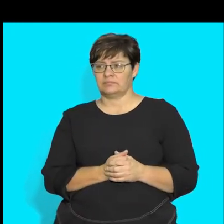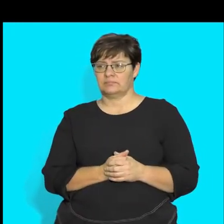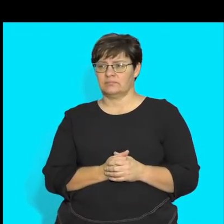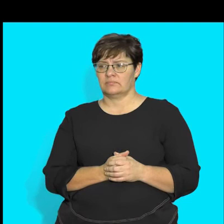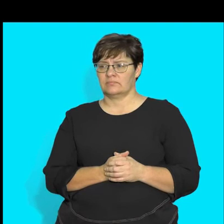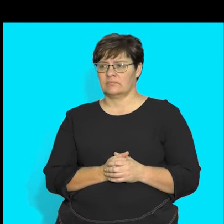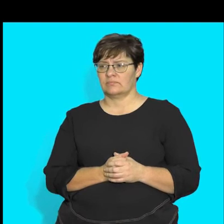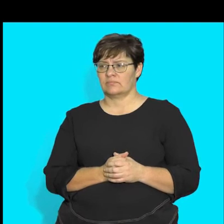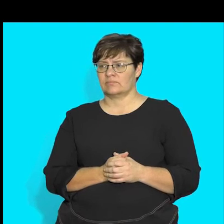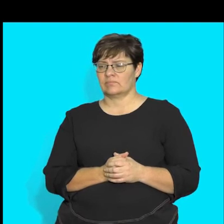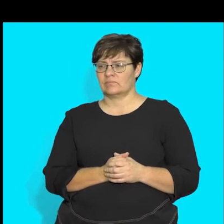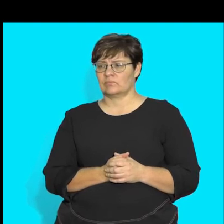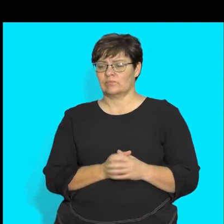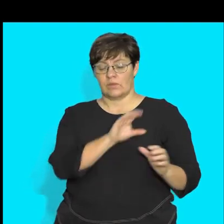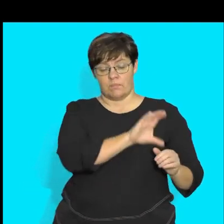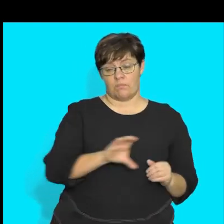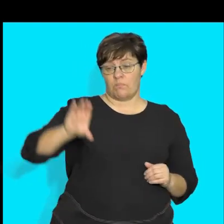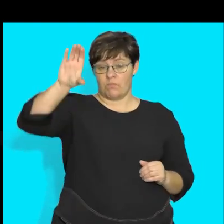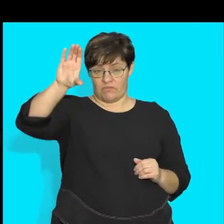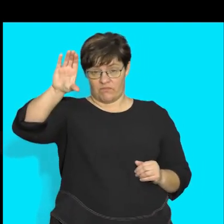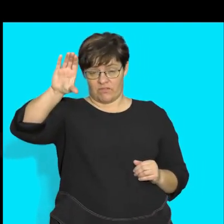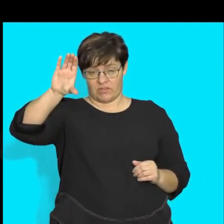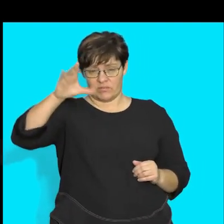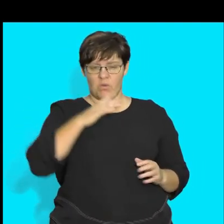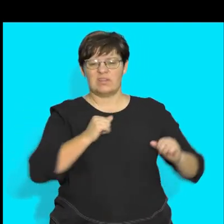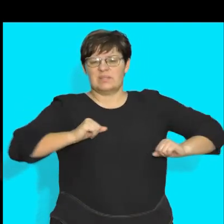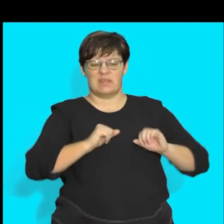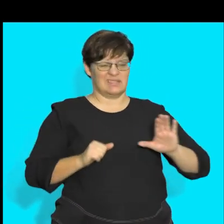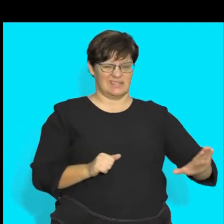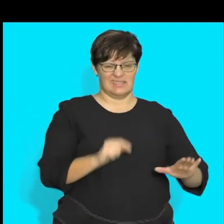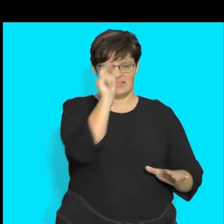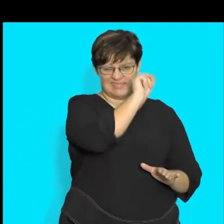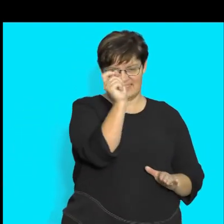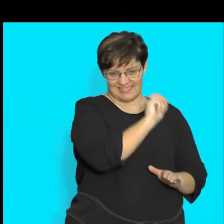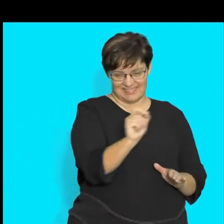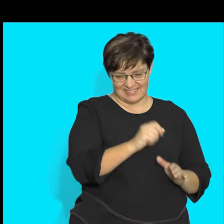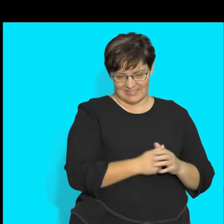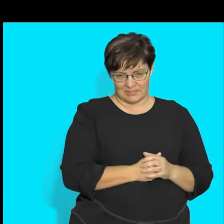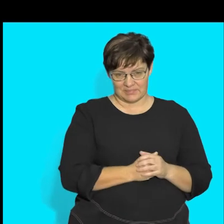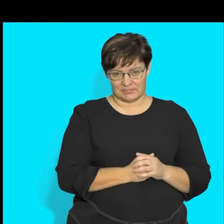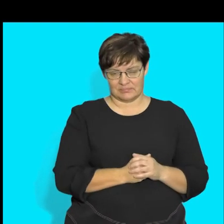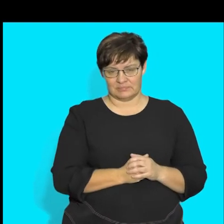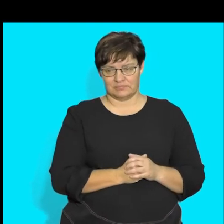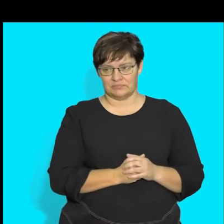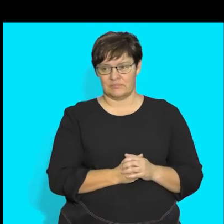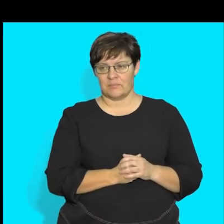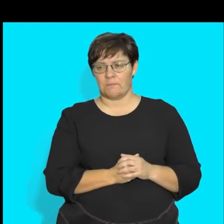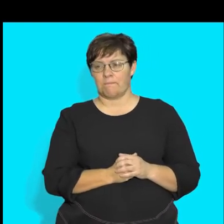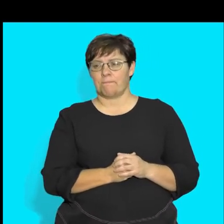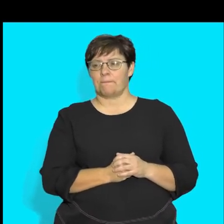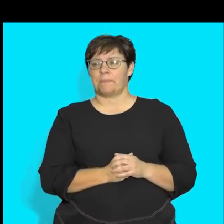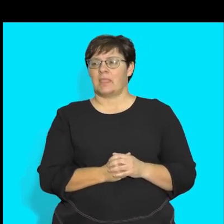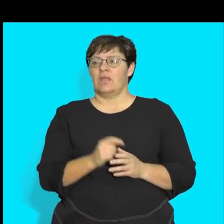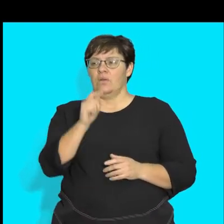right, I've shifted the sketch to the top here so that I've got more space to work. I'm going to work